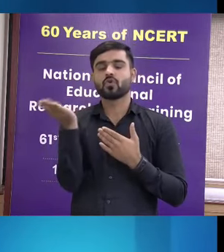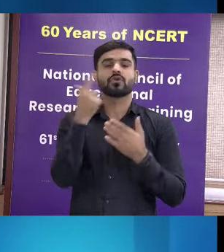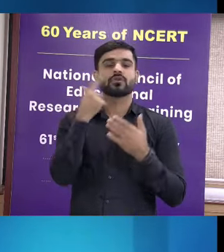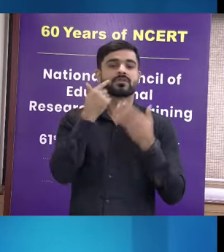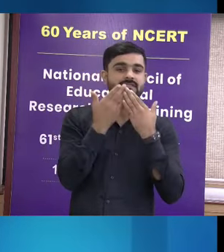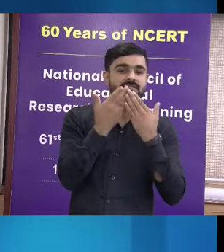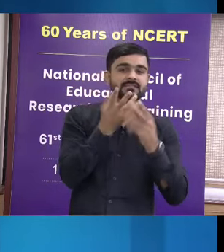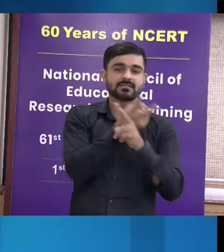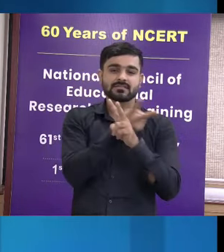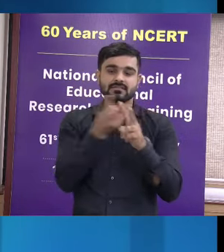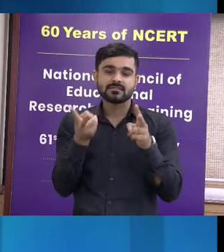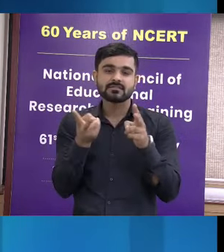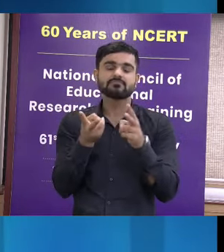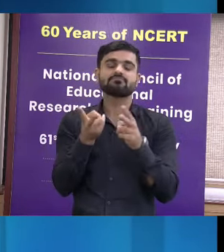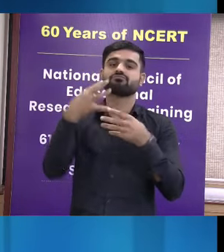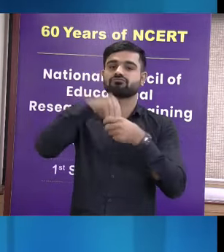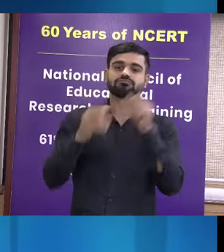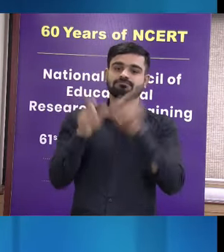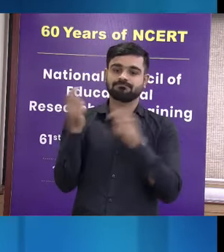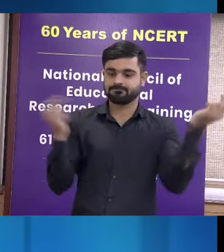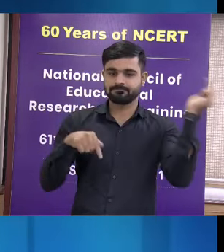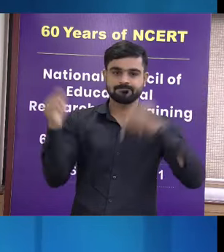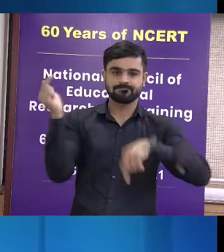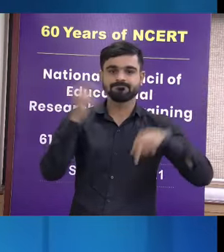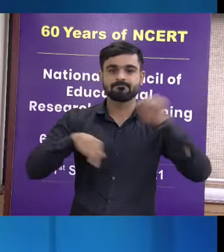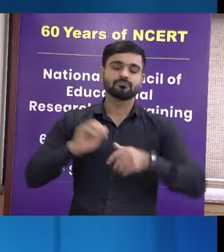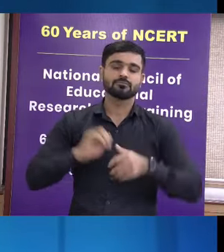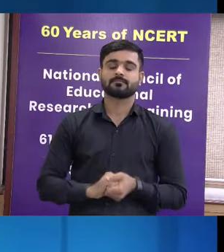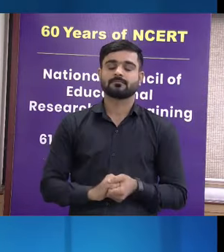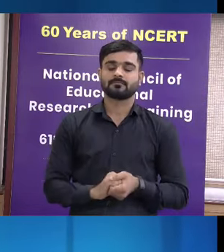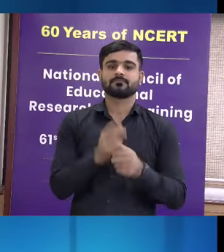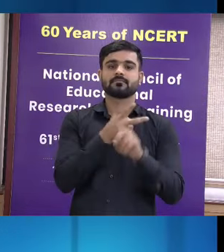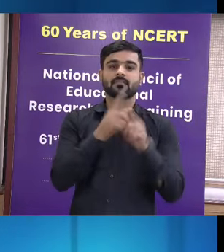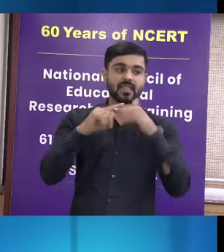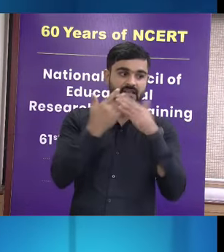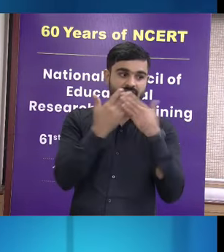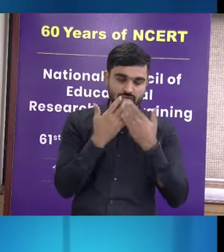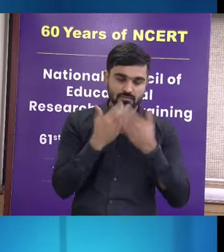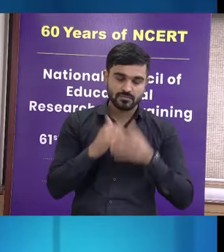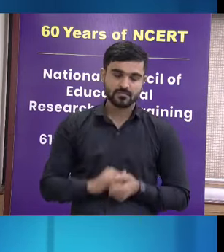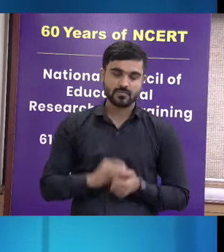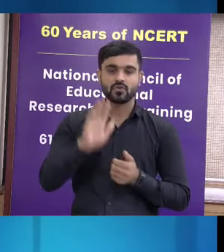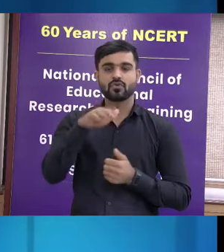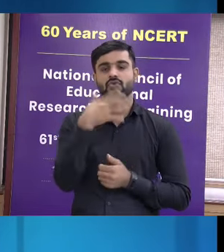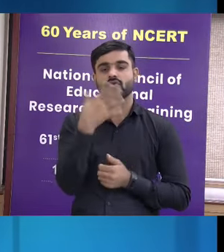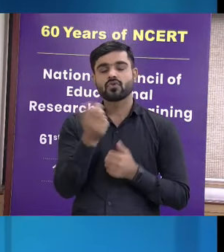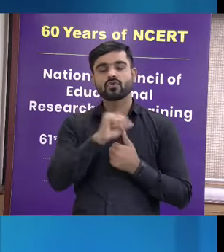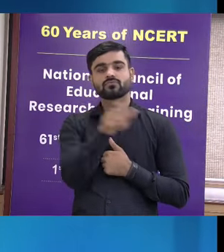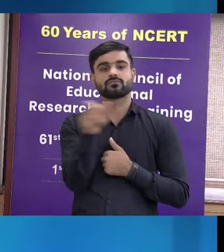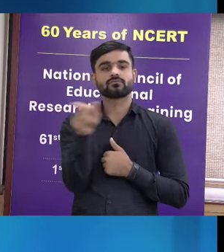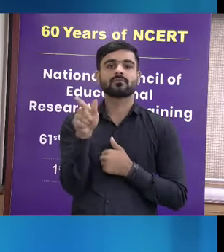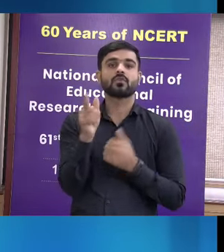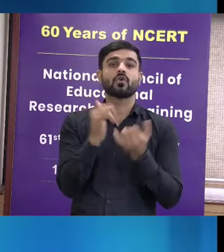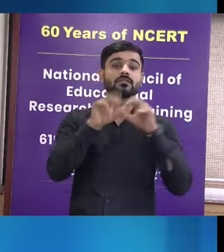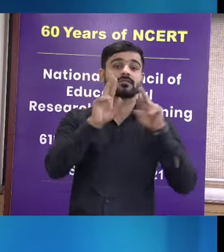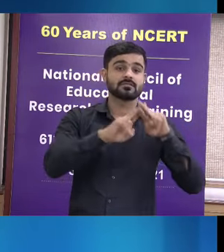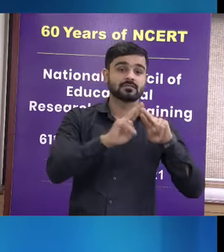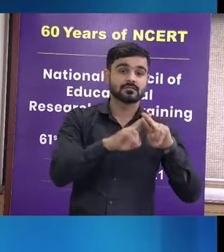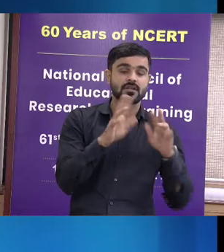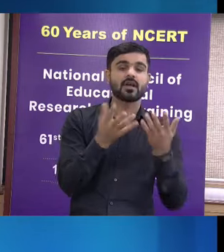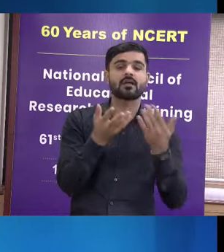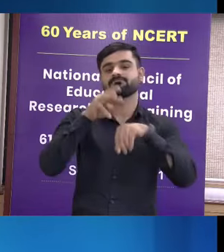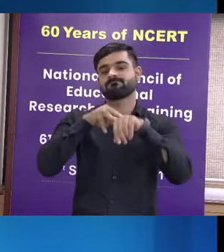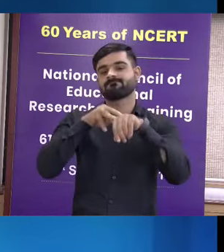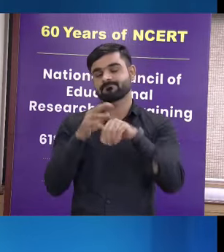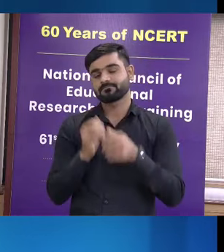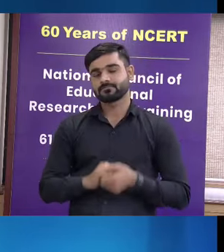constituent units, RIEs of NCERT at different locations, all the faculty and staff